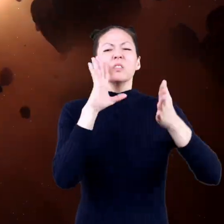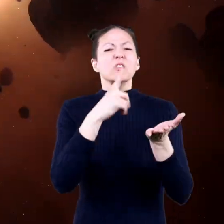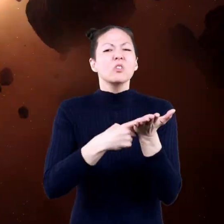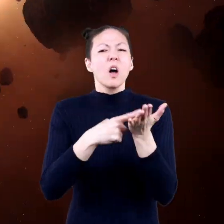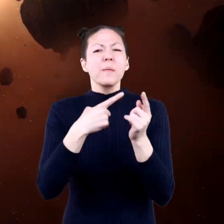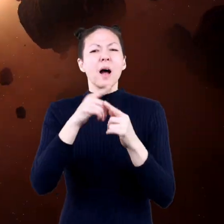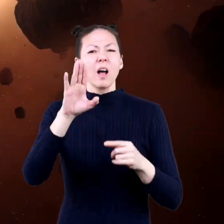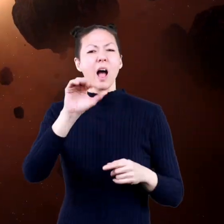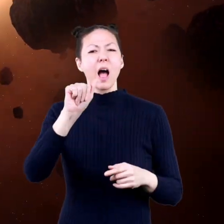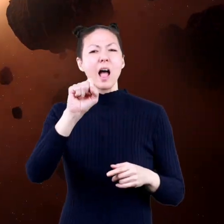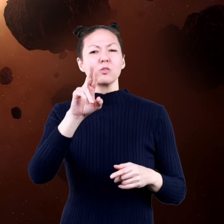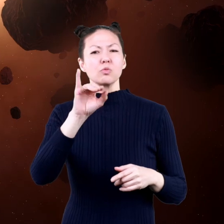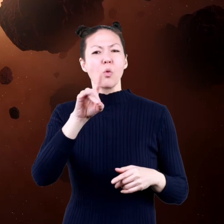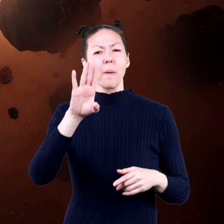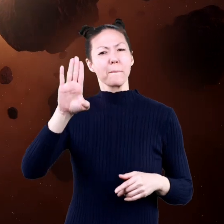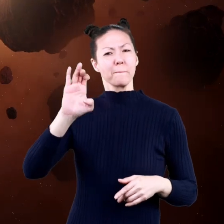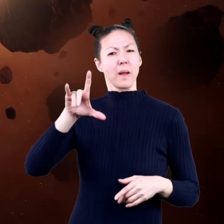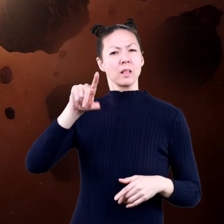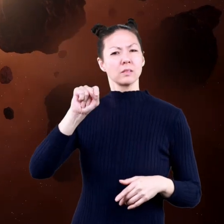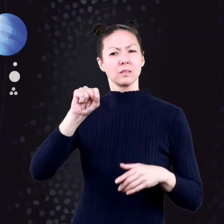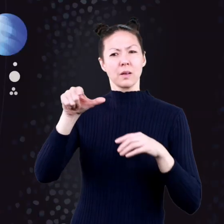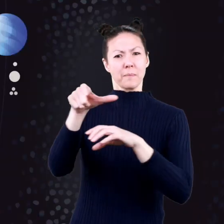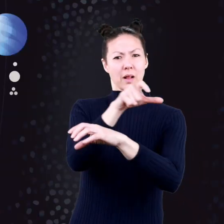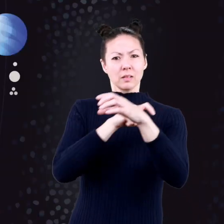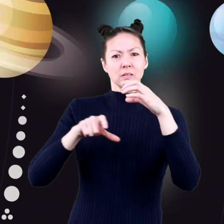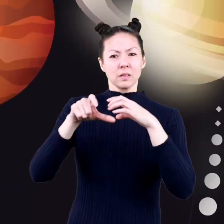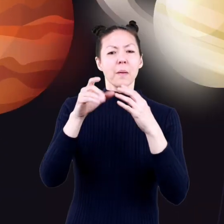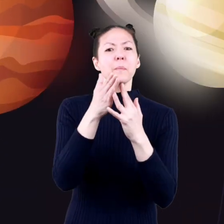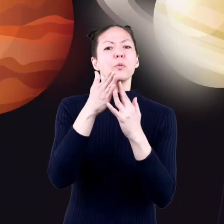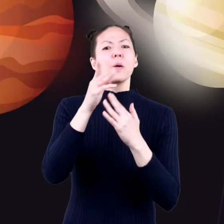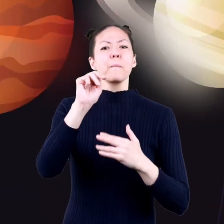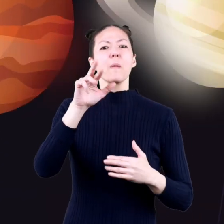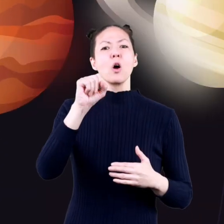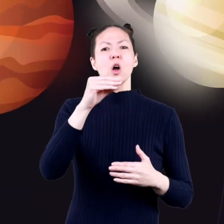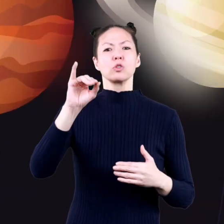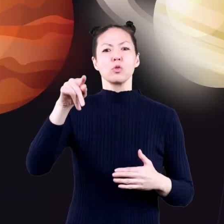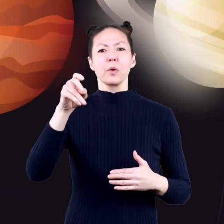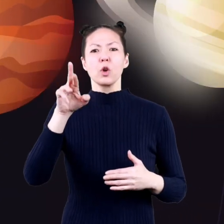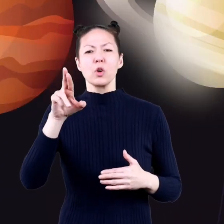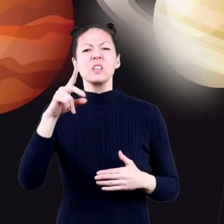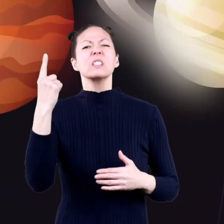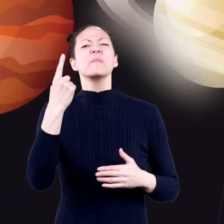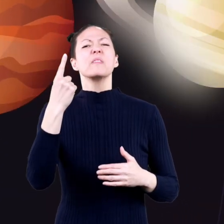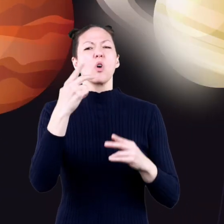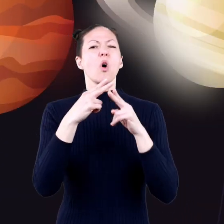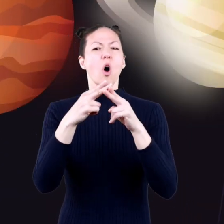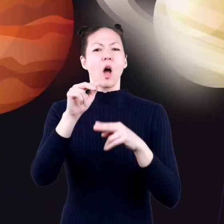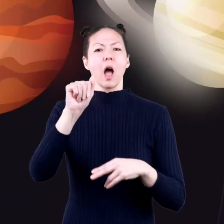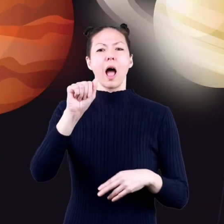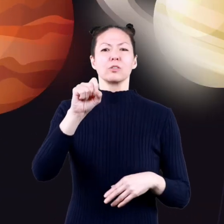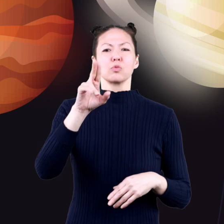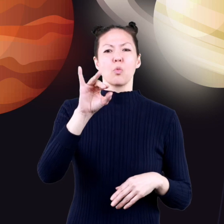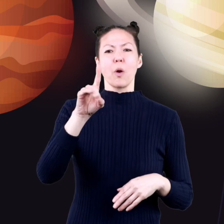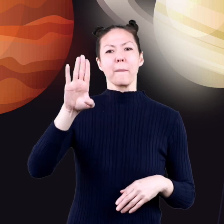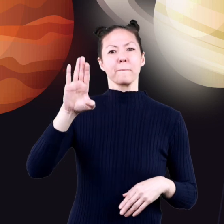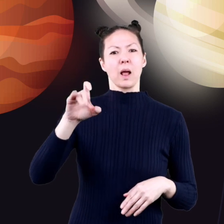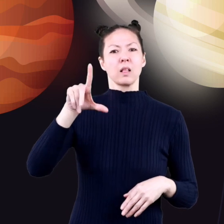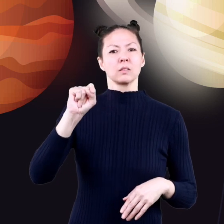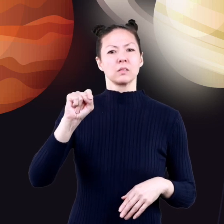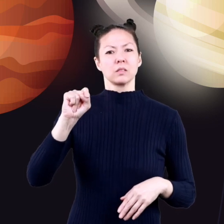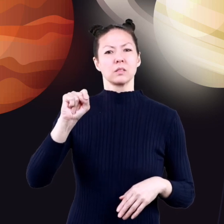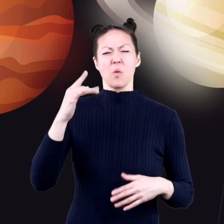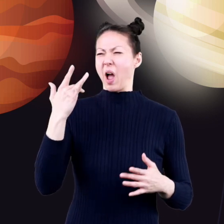Let's talk about the asteroid belt. In an area between Mars and Jupiter lies something called the asteroid belt.